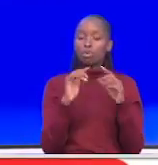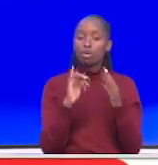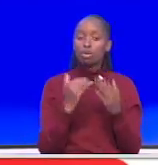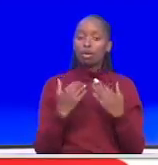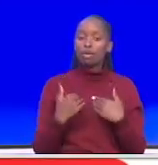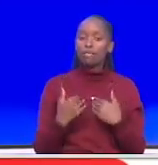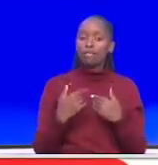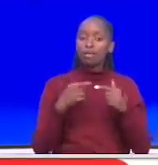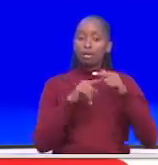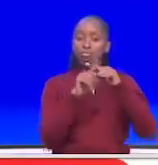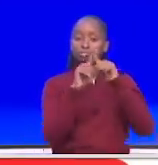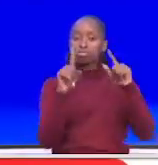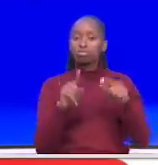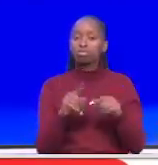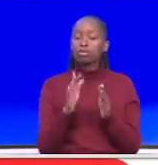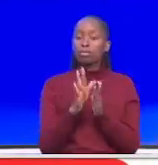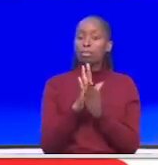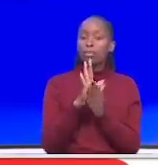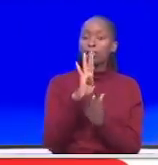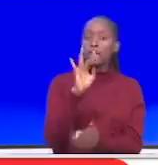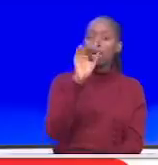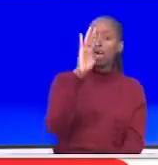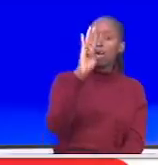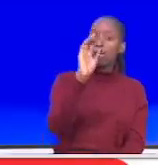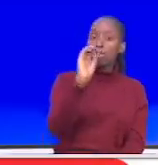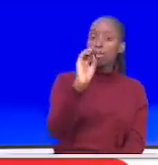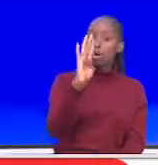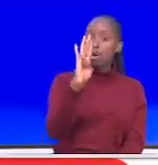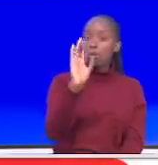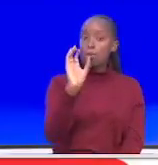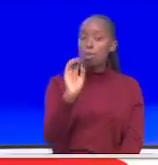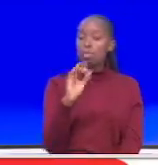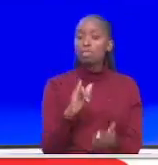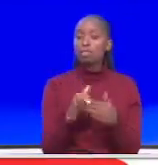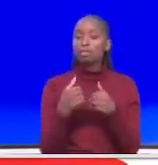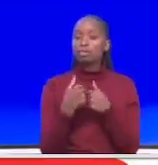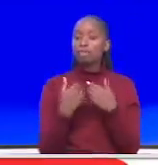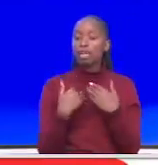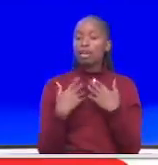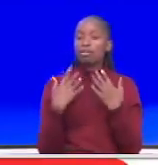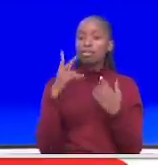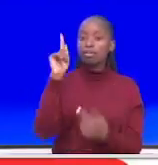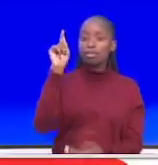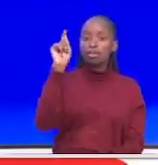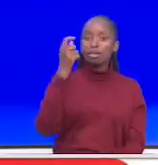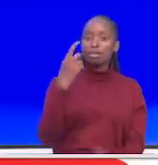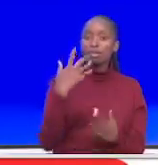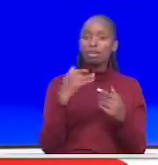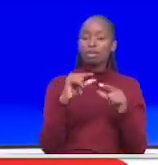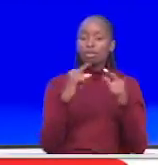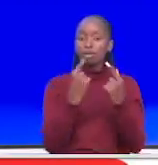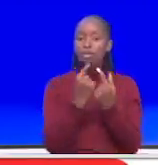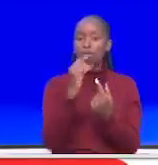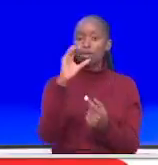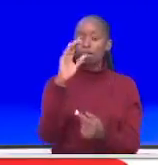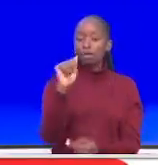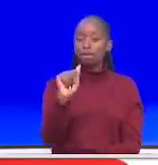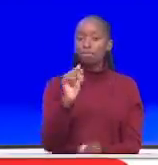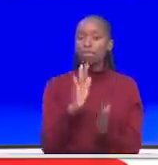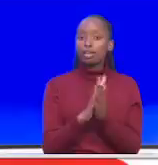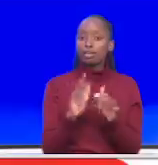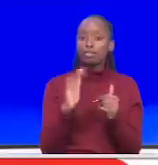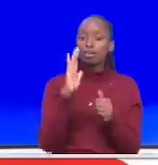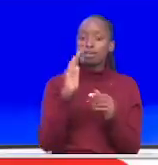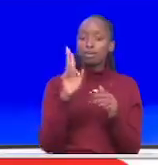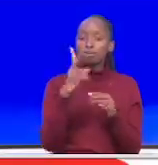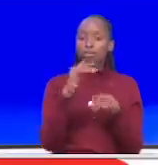a goal scored by Bobo Sibomana Sultan. Kenya now tops Group A and will play their second match against second-placed Rwanda